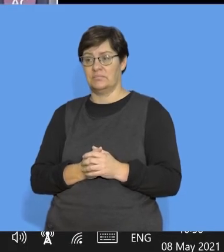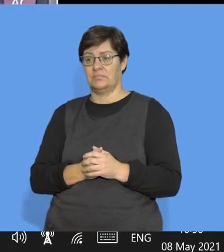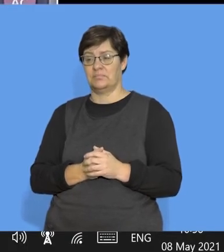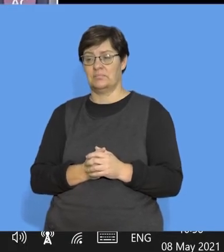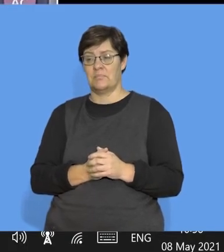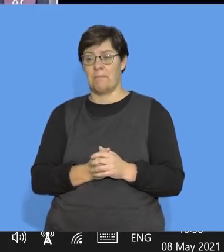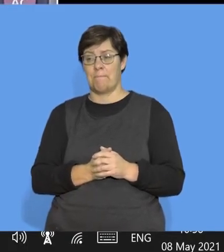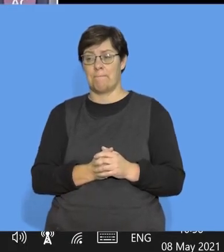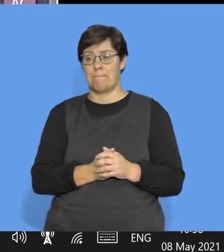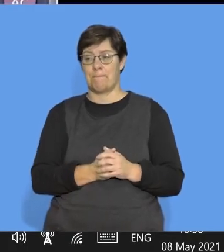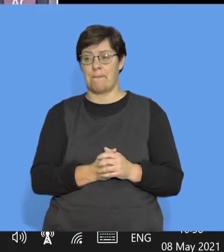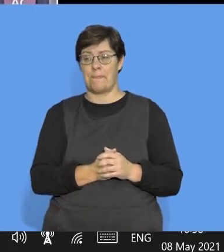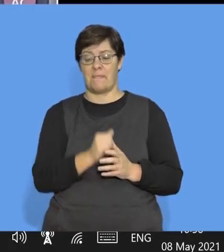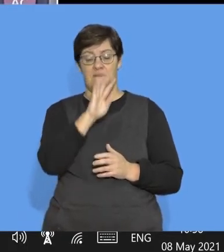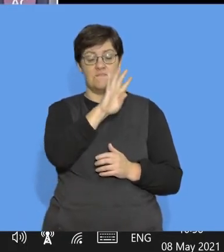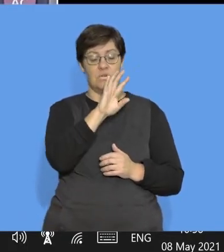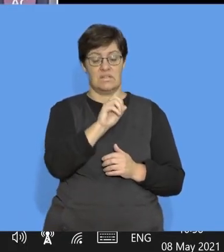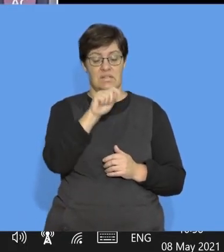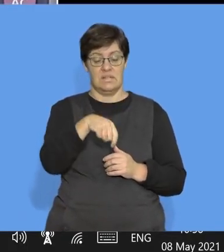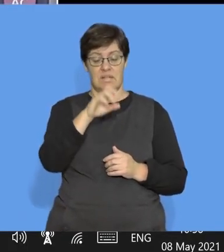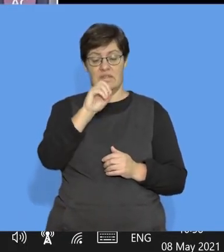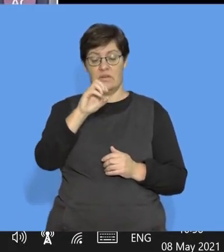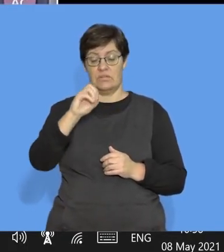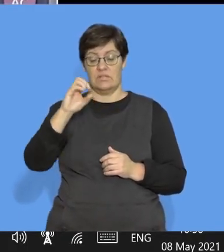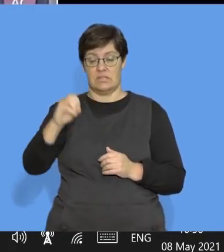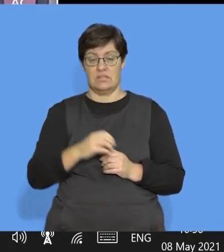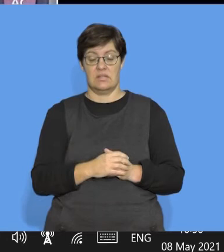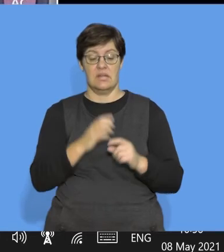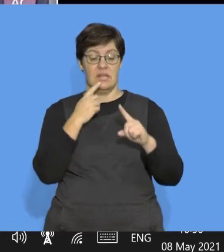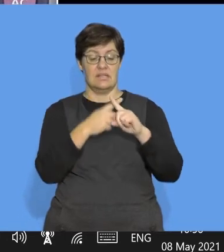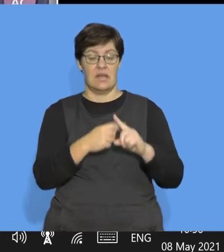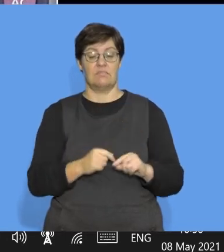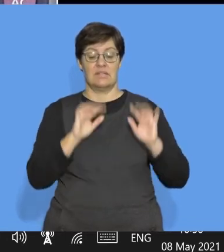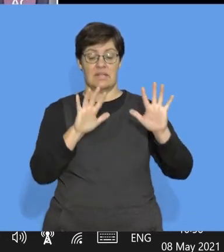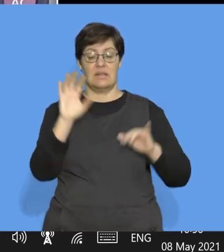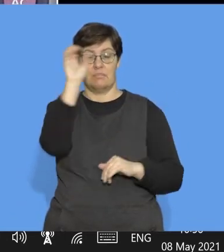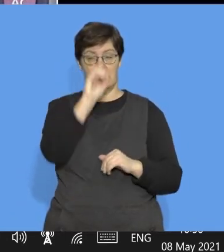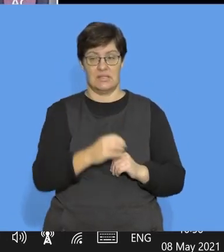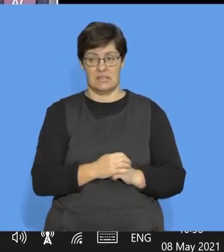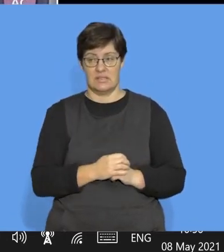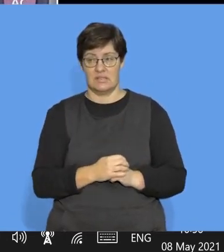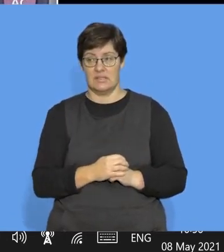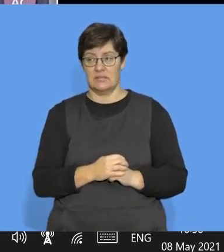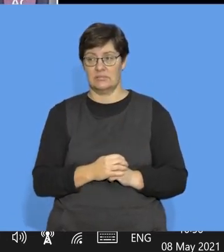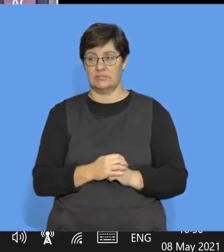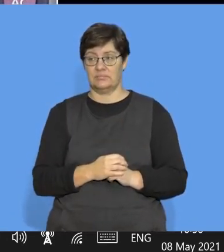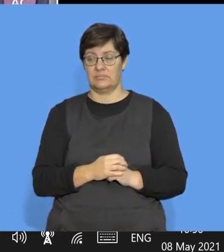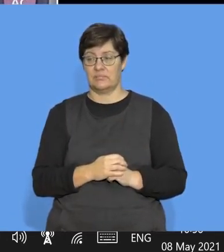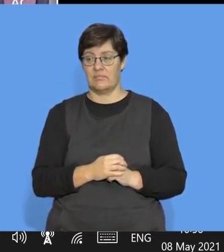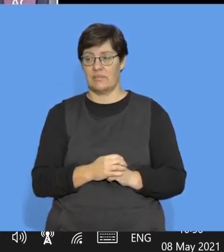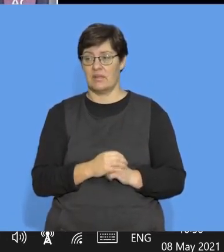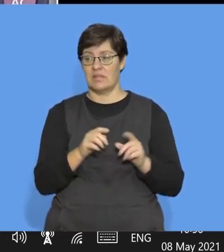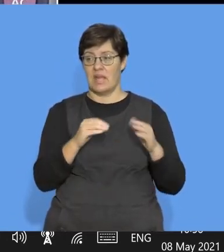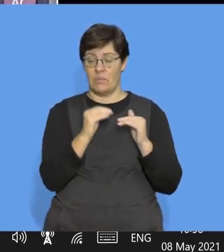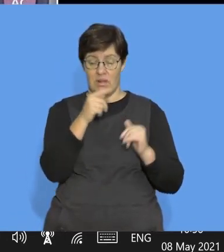that calculation here. Here we go. It's 40,000 times 10%,